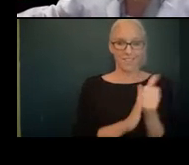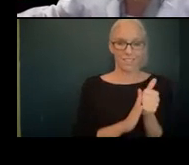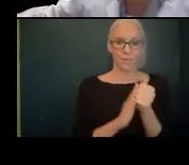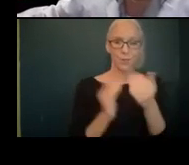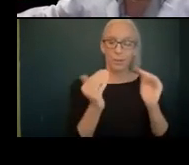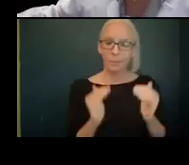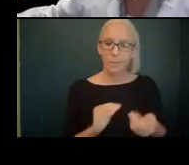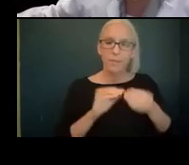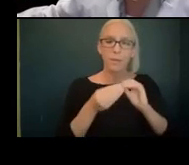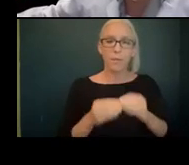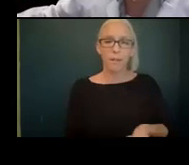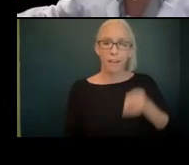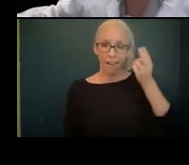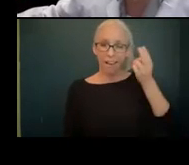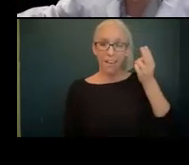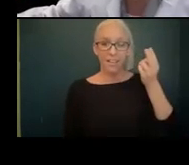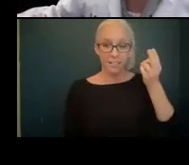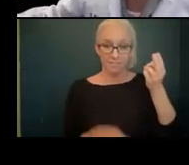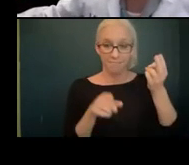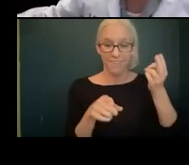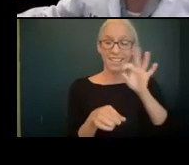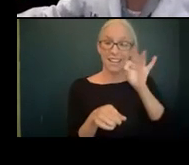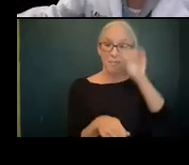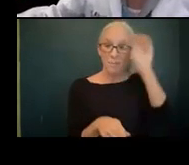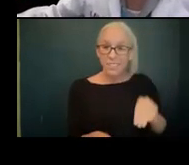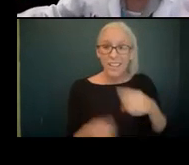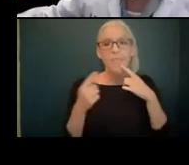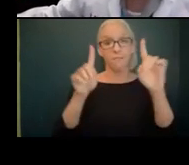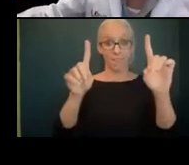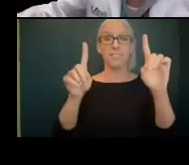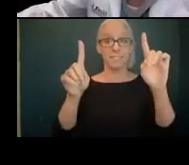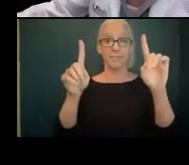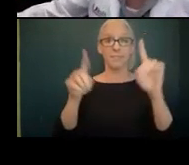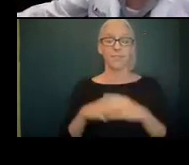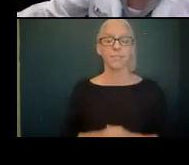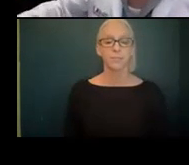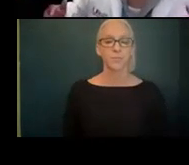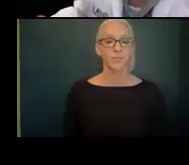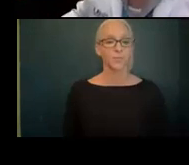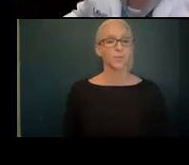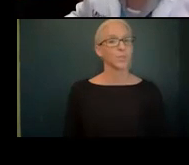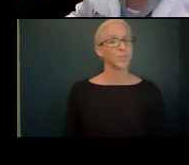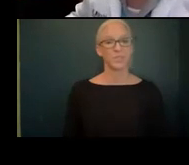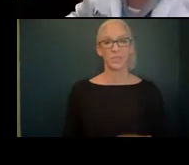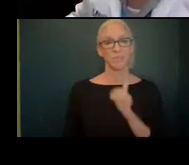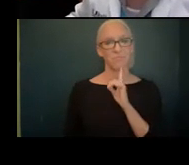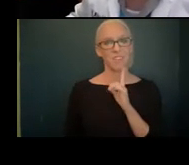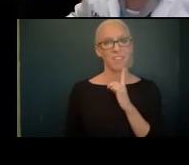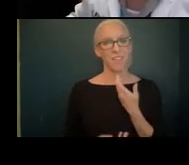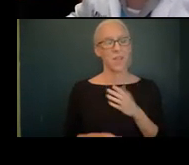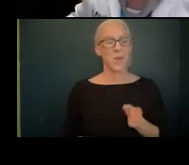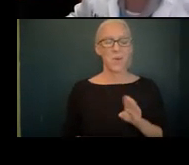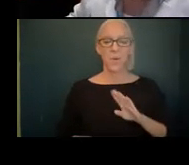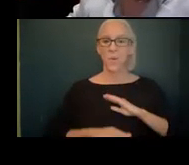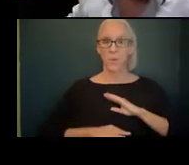super high among fully immunized, 90% effectiveness rates, which we're really, really happy that in the real world it came out